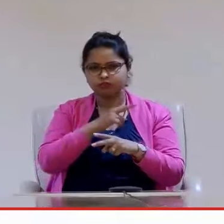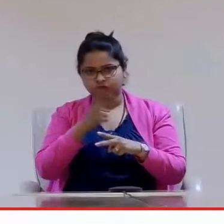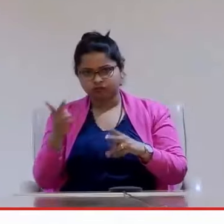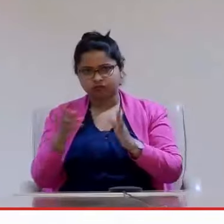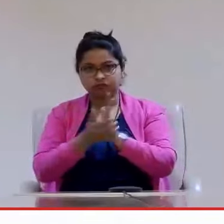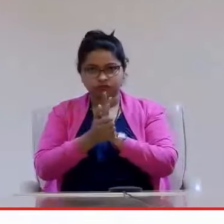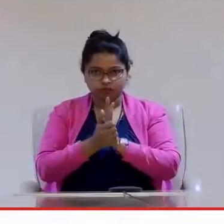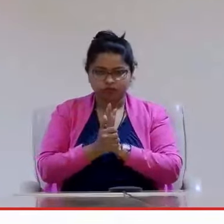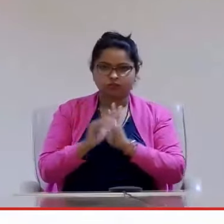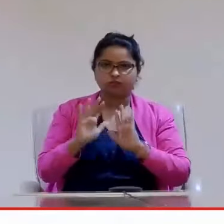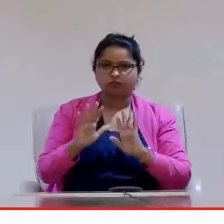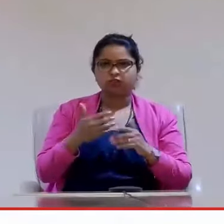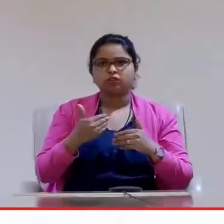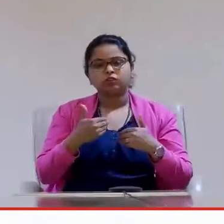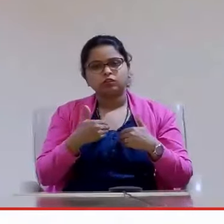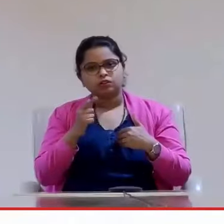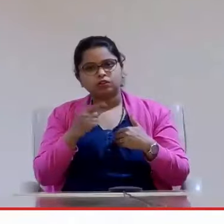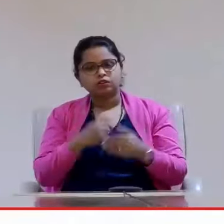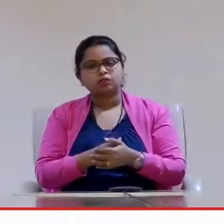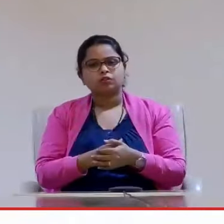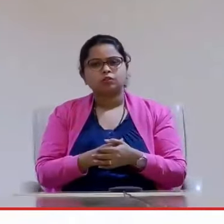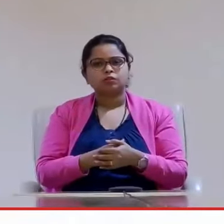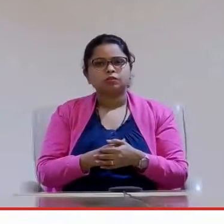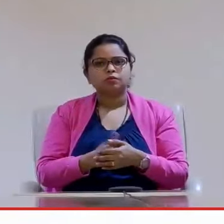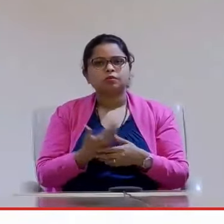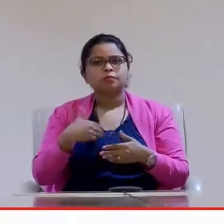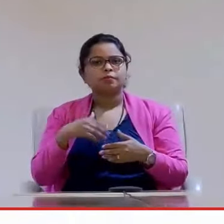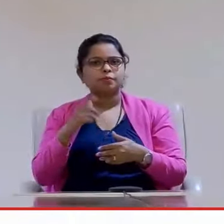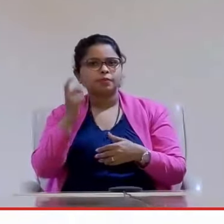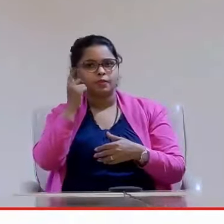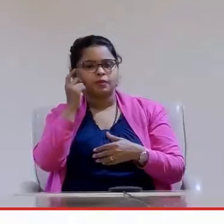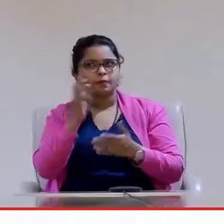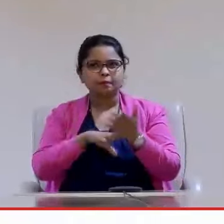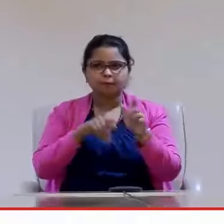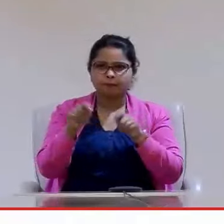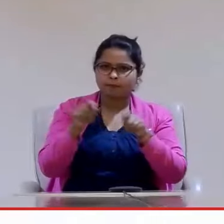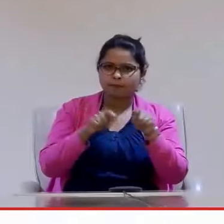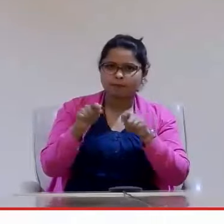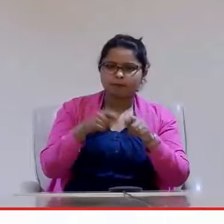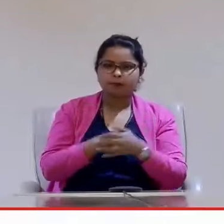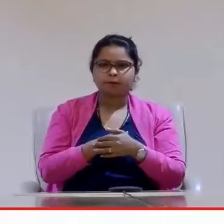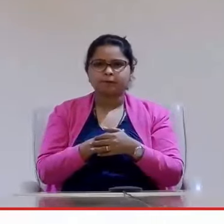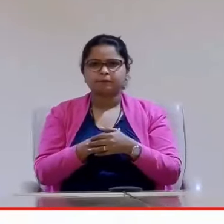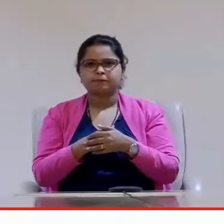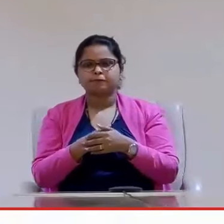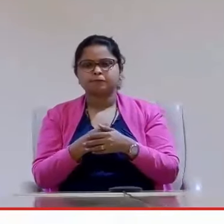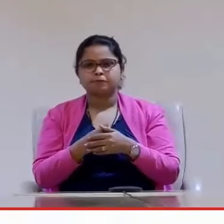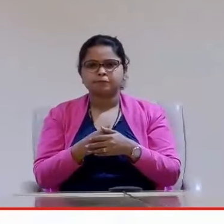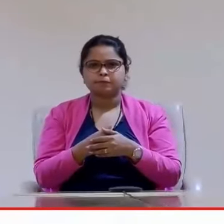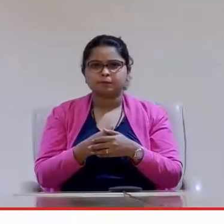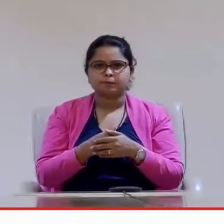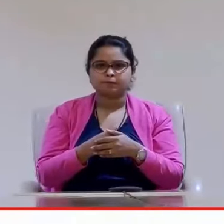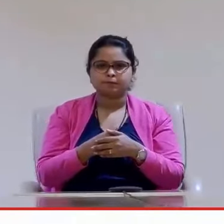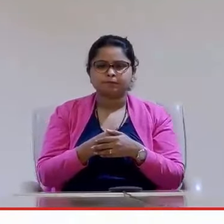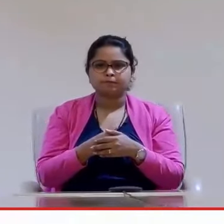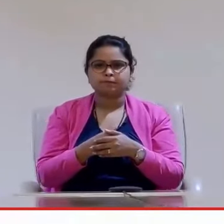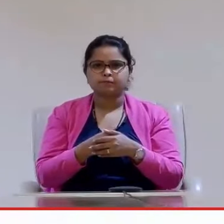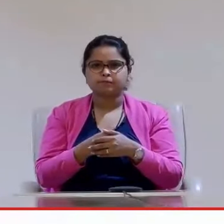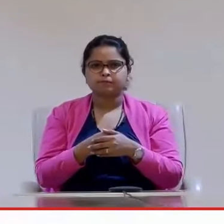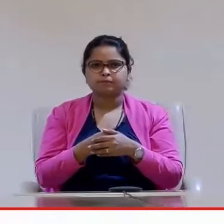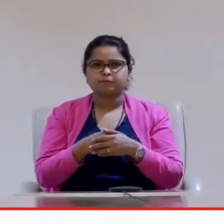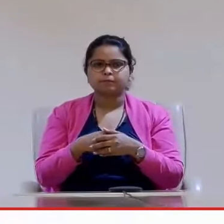So I conveyed my, you know, sentiments to the management that see, this is not this